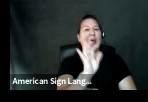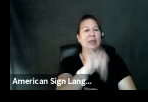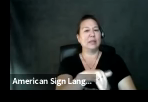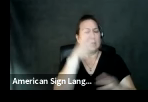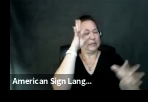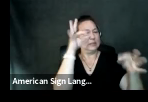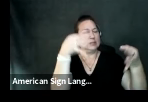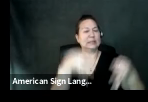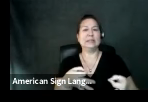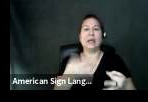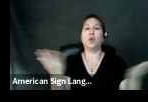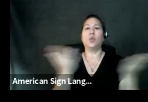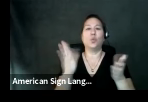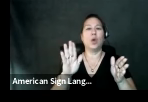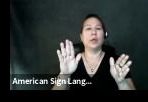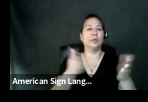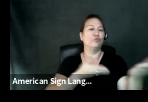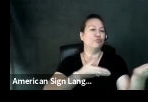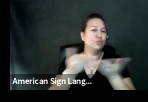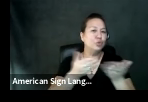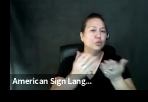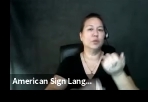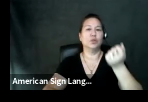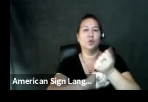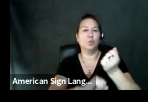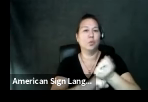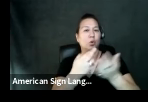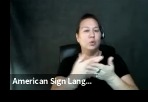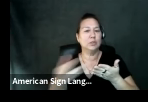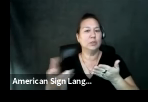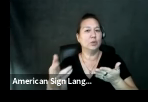services in regards to supports and resources.